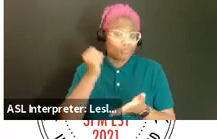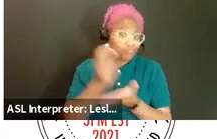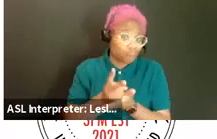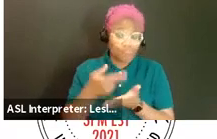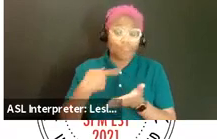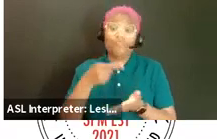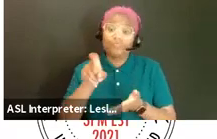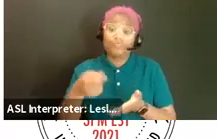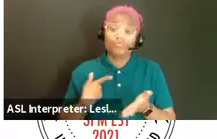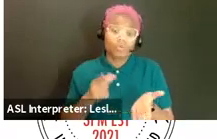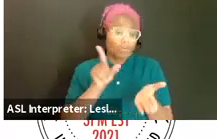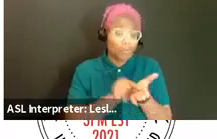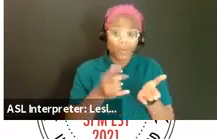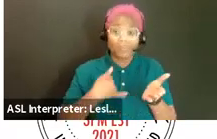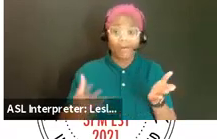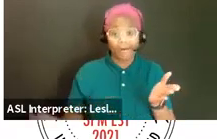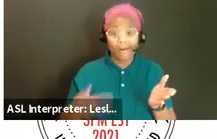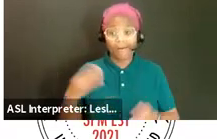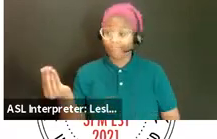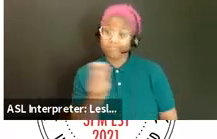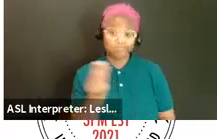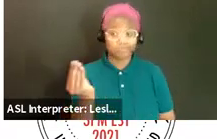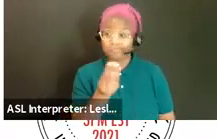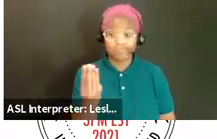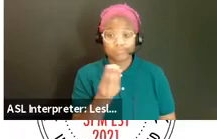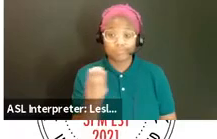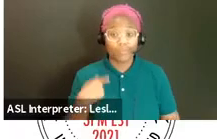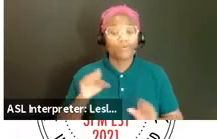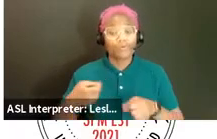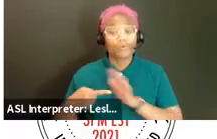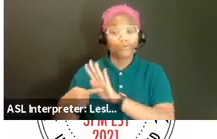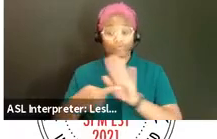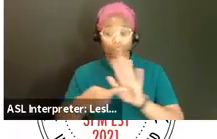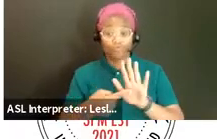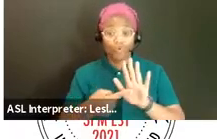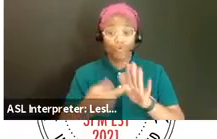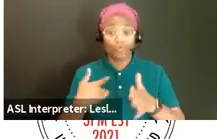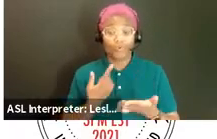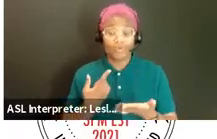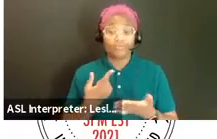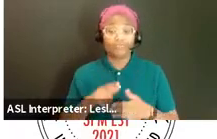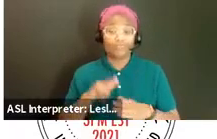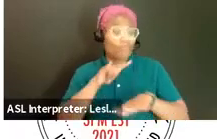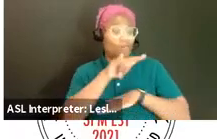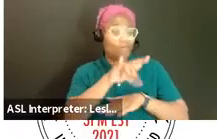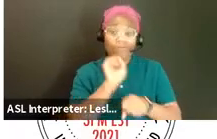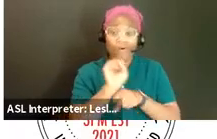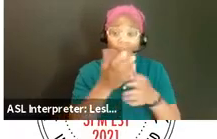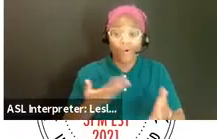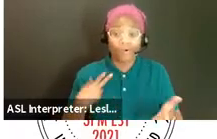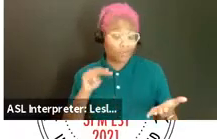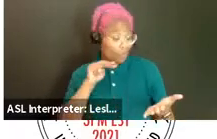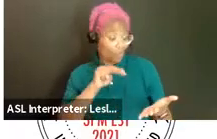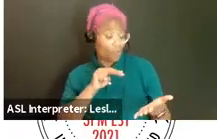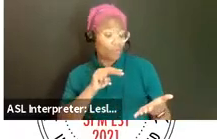it. And you'll, when you get to the airport, you'll show it to the airline officials. They're going to look at that and say, okay, that's great. We're